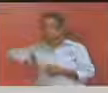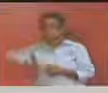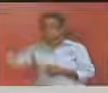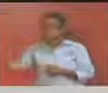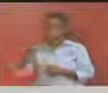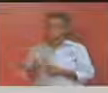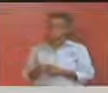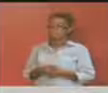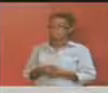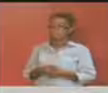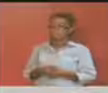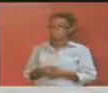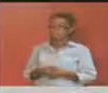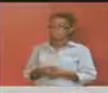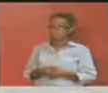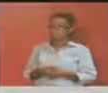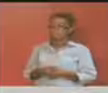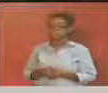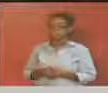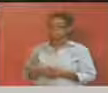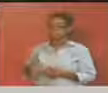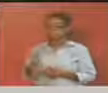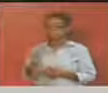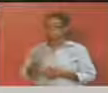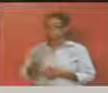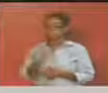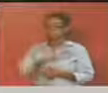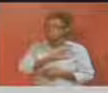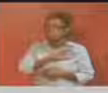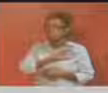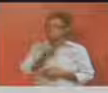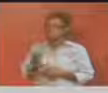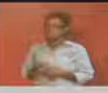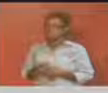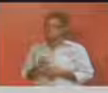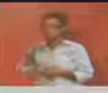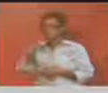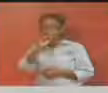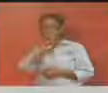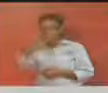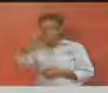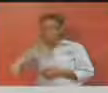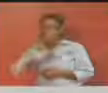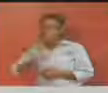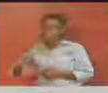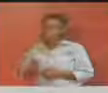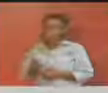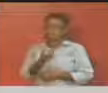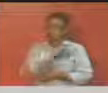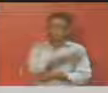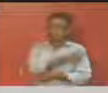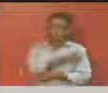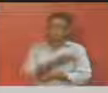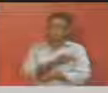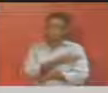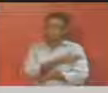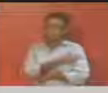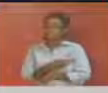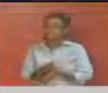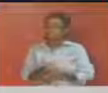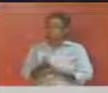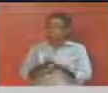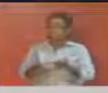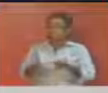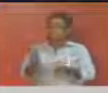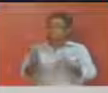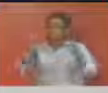well. So frontline police, Coast Guard, Army, the teachers who are out, not all 13,000